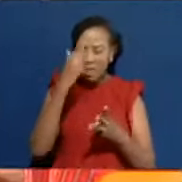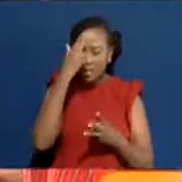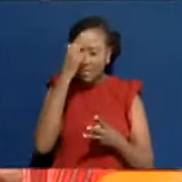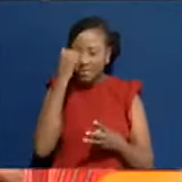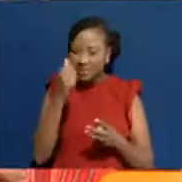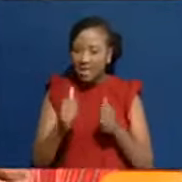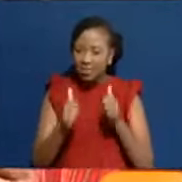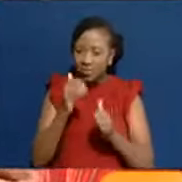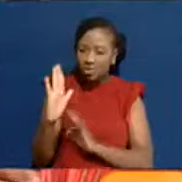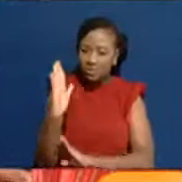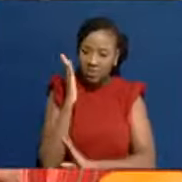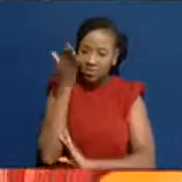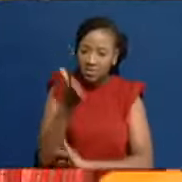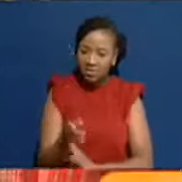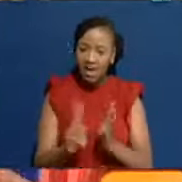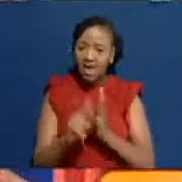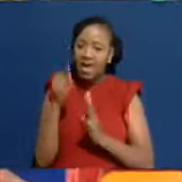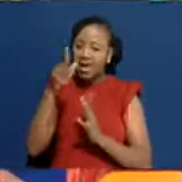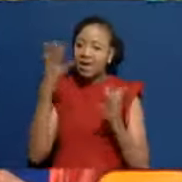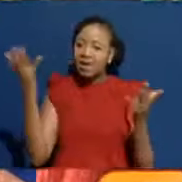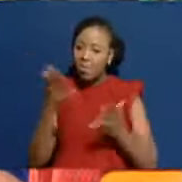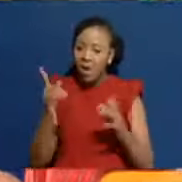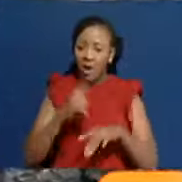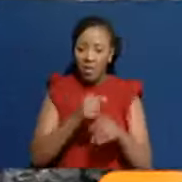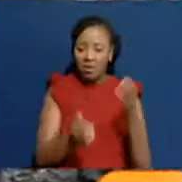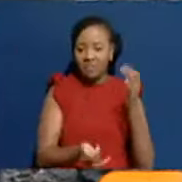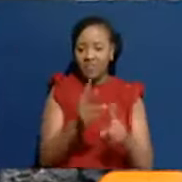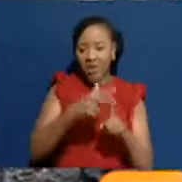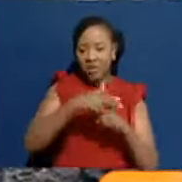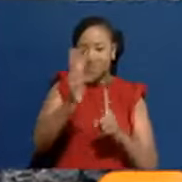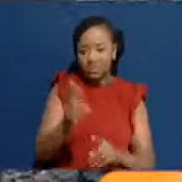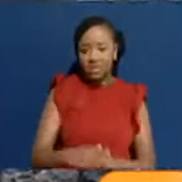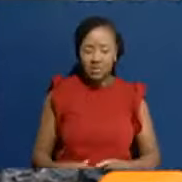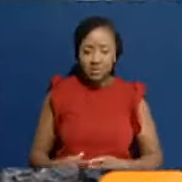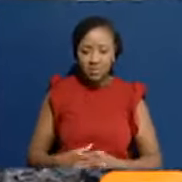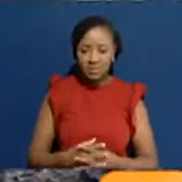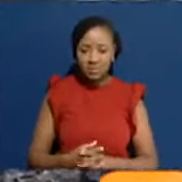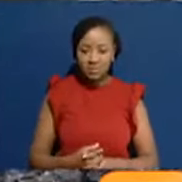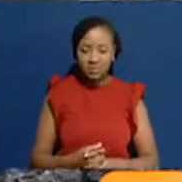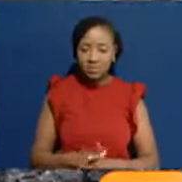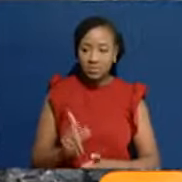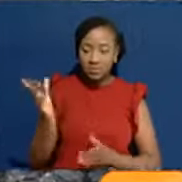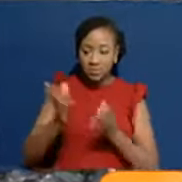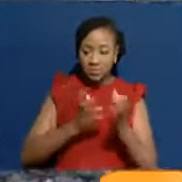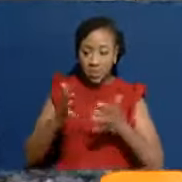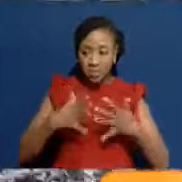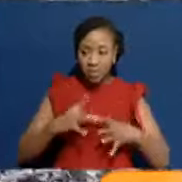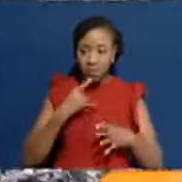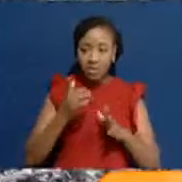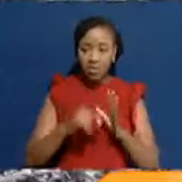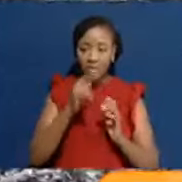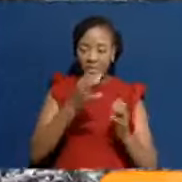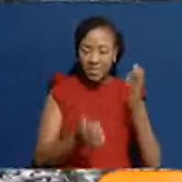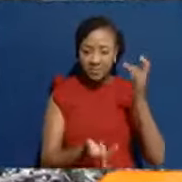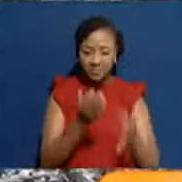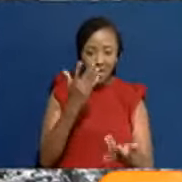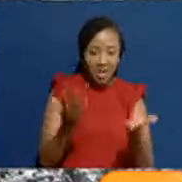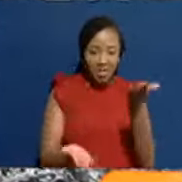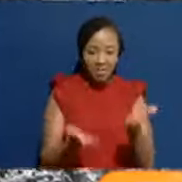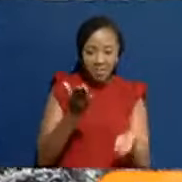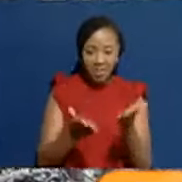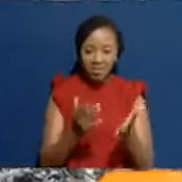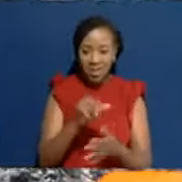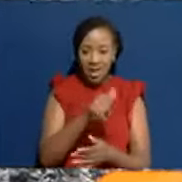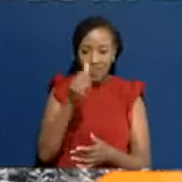hiyo stall? Na alikuwa wapi wakati moto ilikuwa inaanza? The traders allege that the fire incident could be a plan by